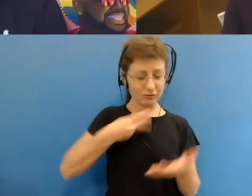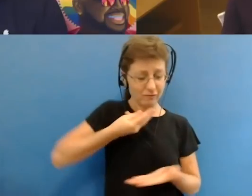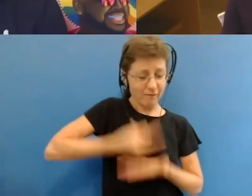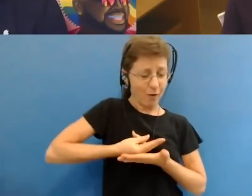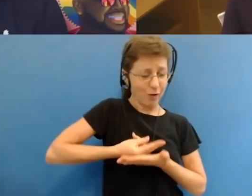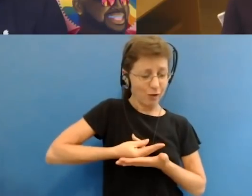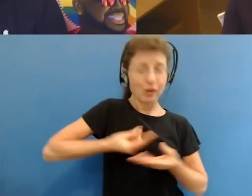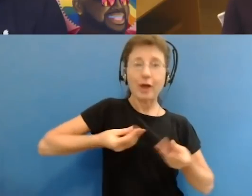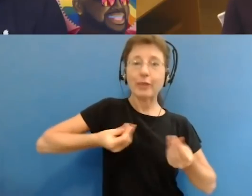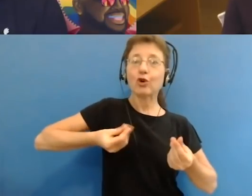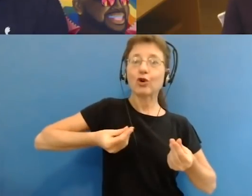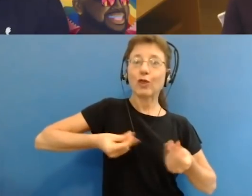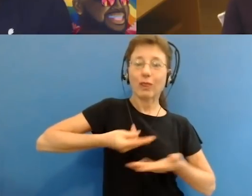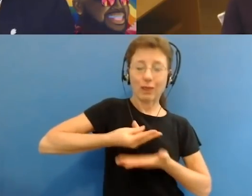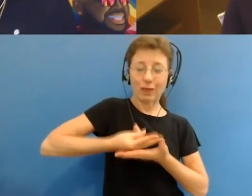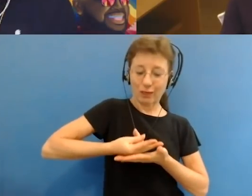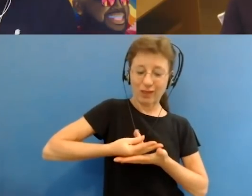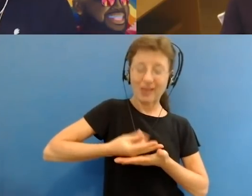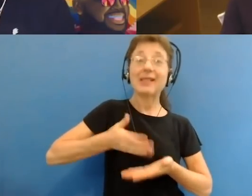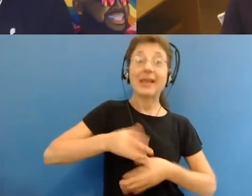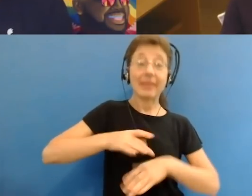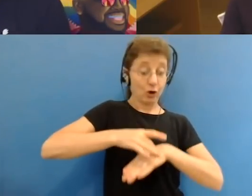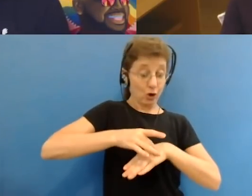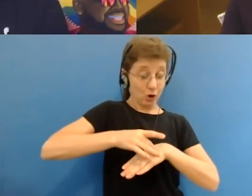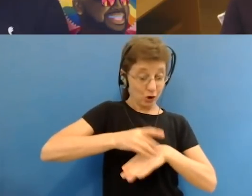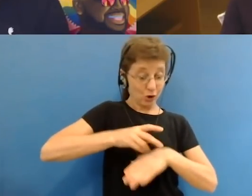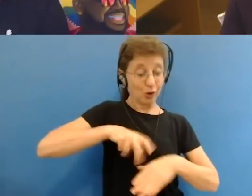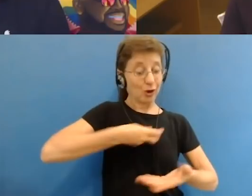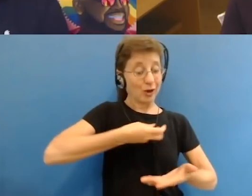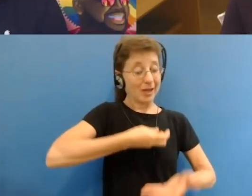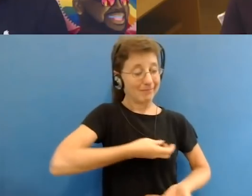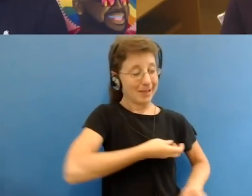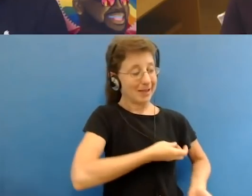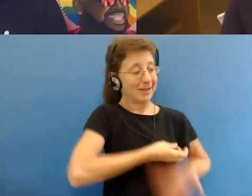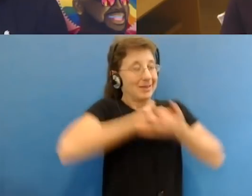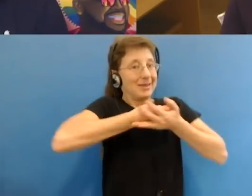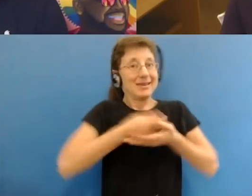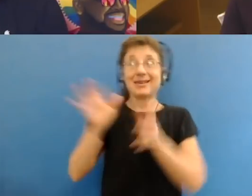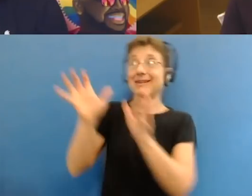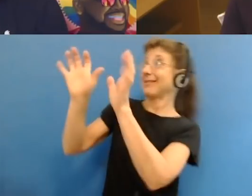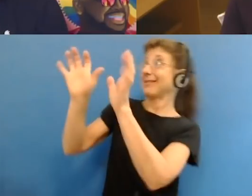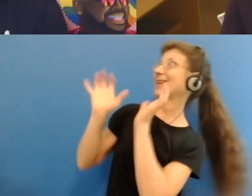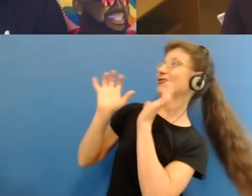And I imagine just giving the fear to the earth,